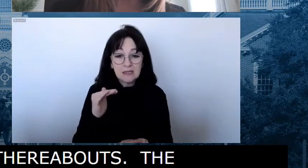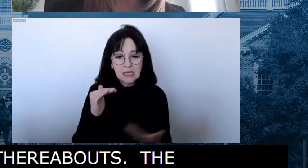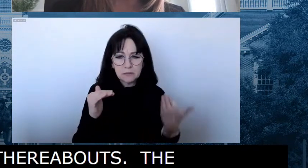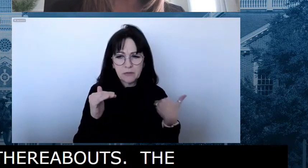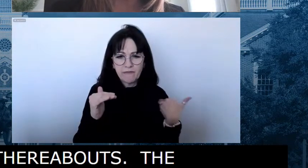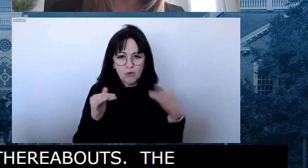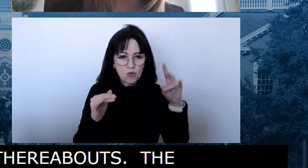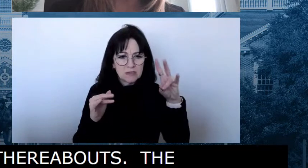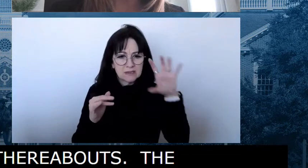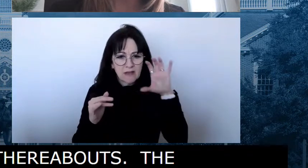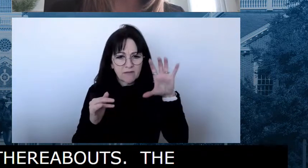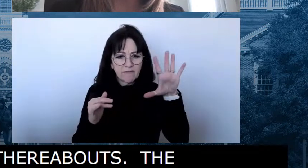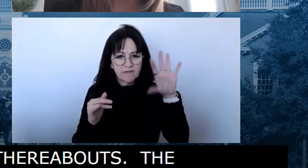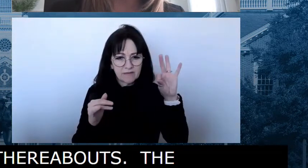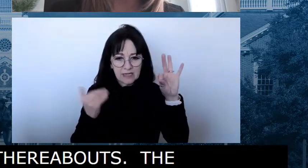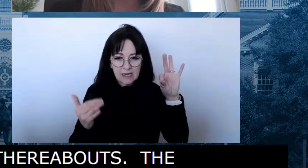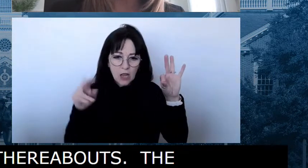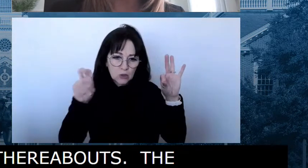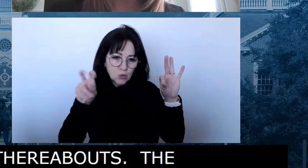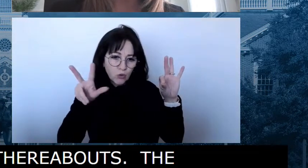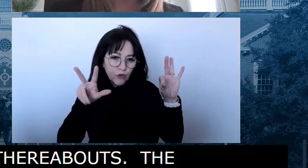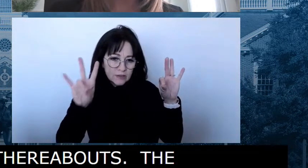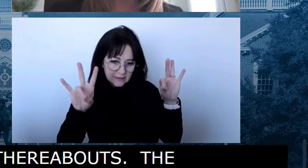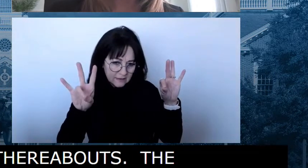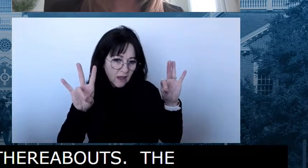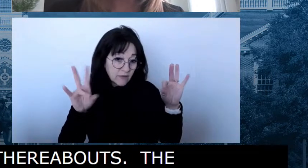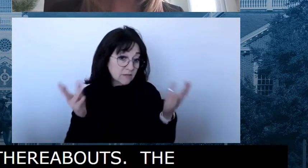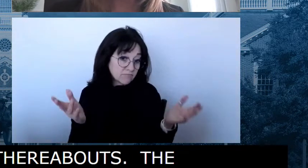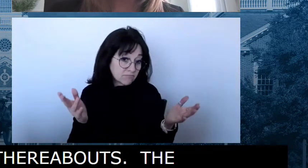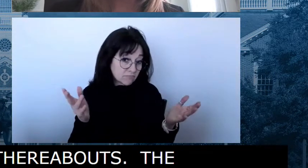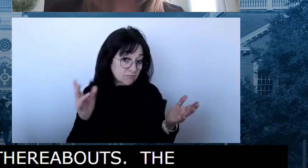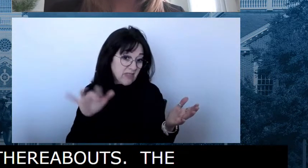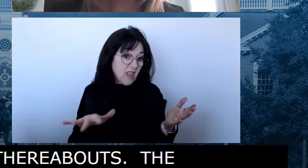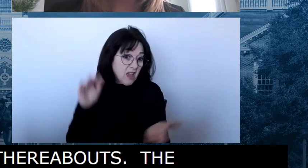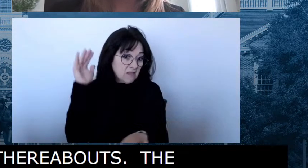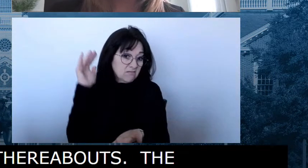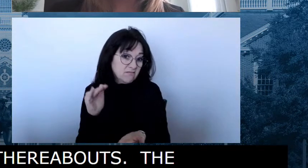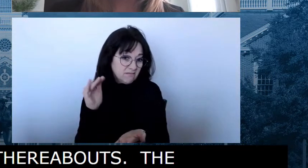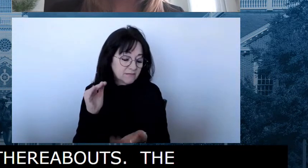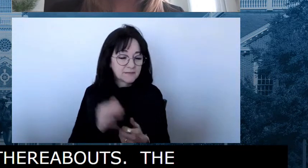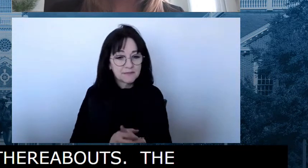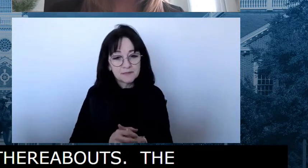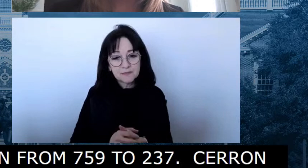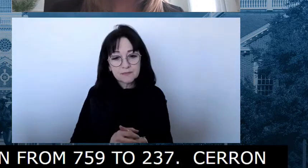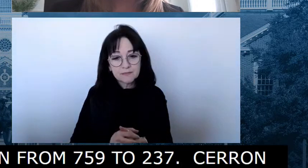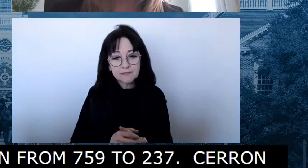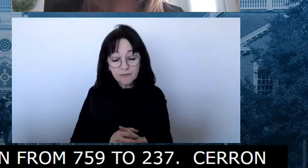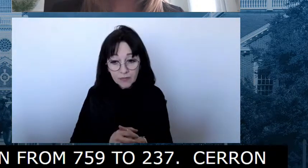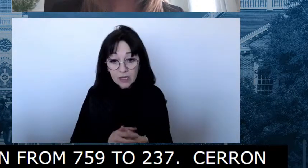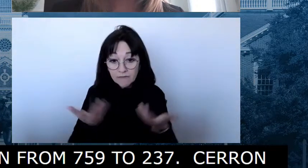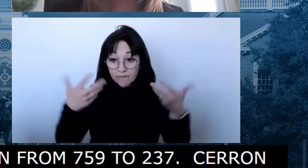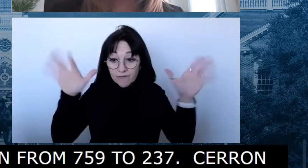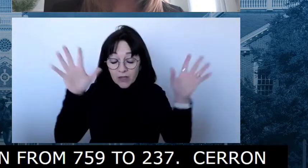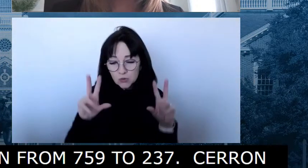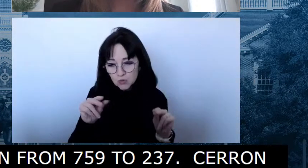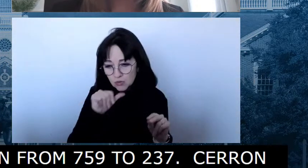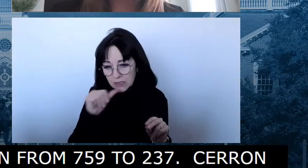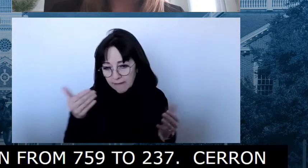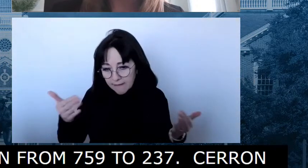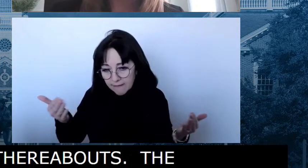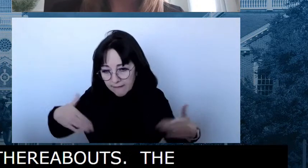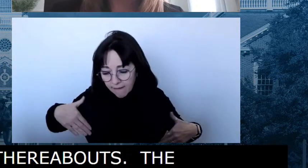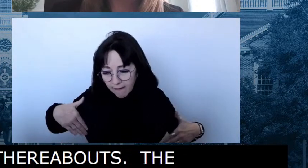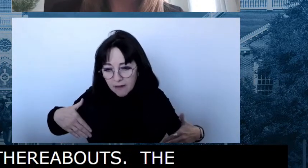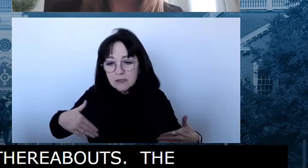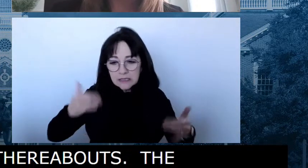to 237, considerably down there. We still have a lot of work to do. We're ending